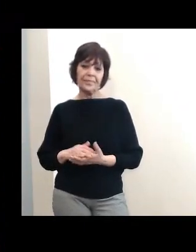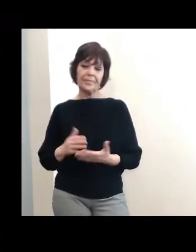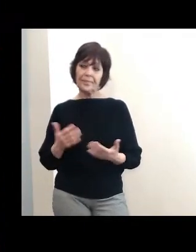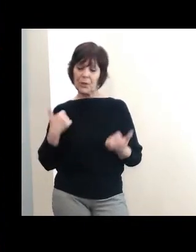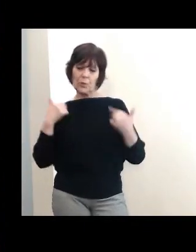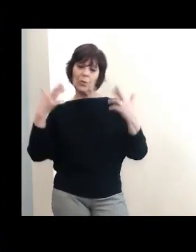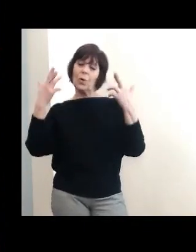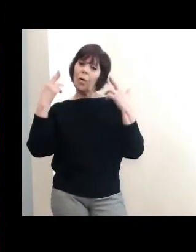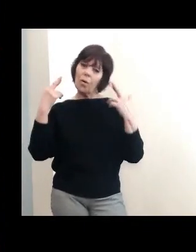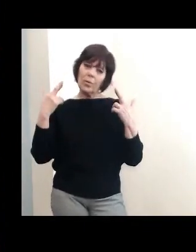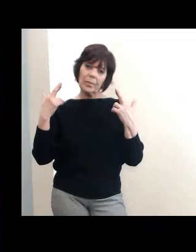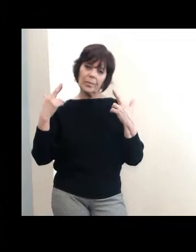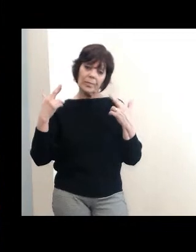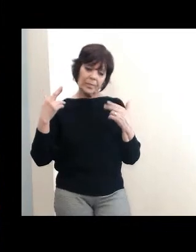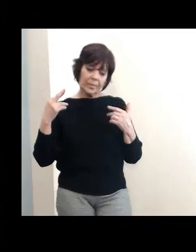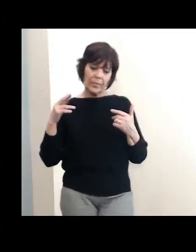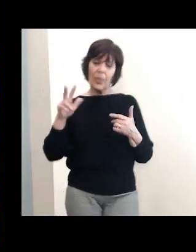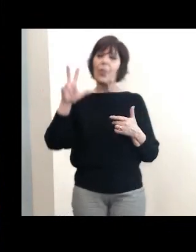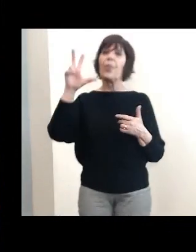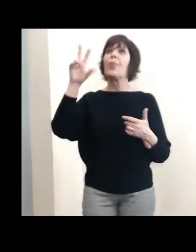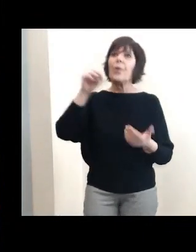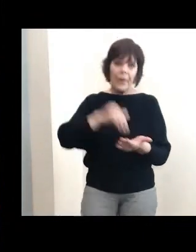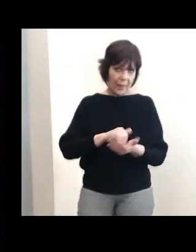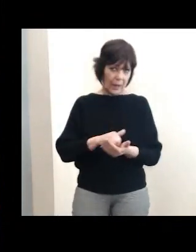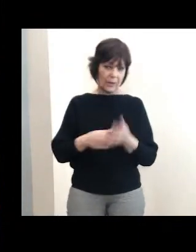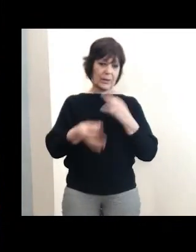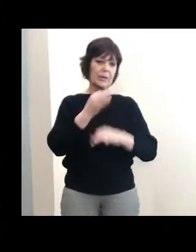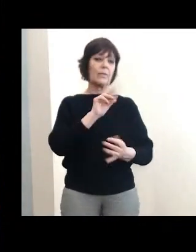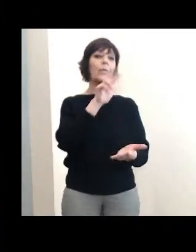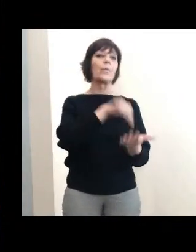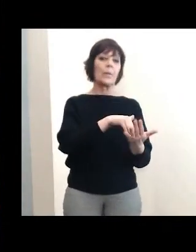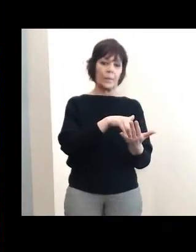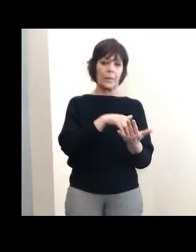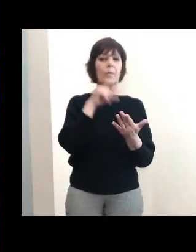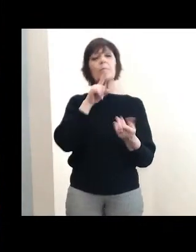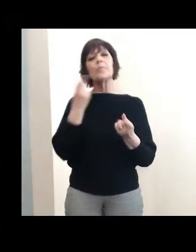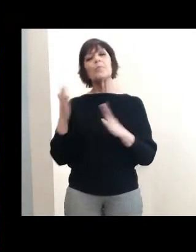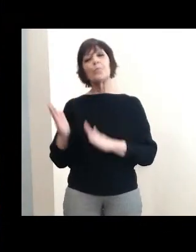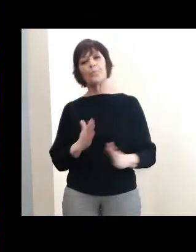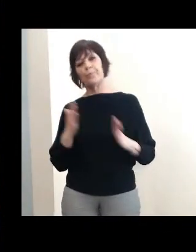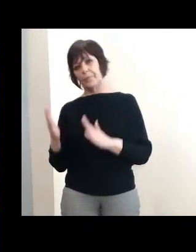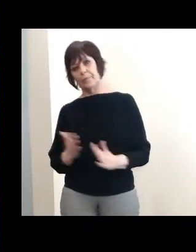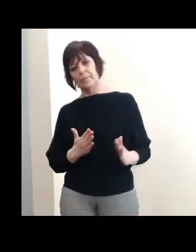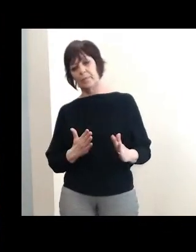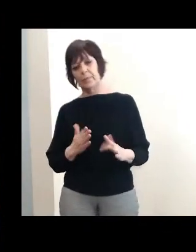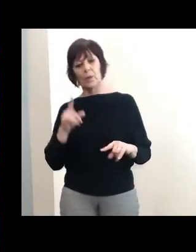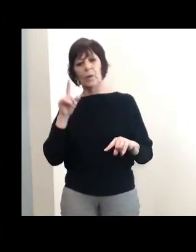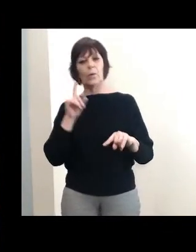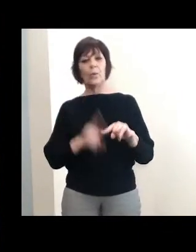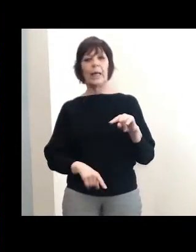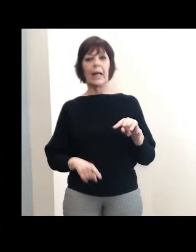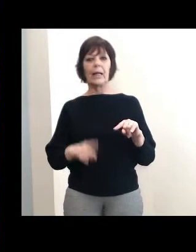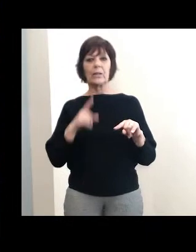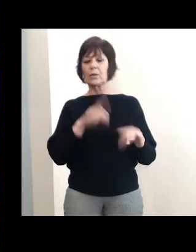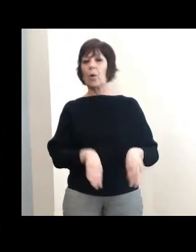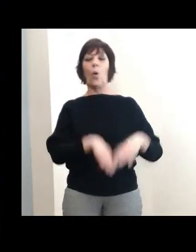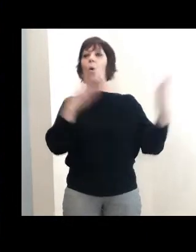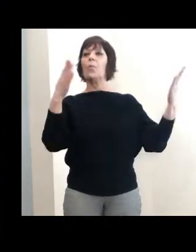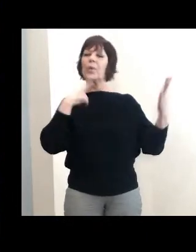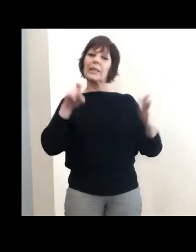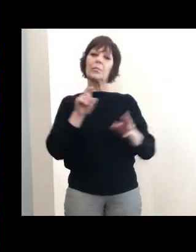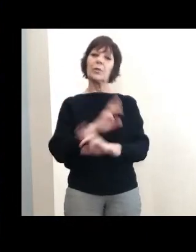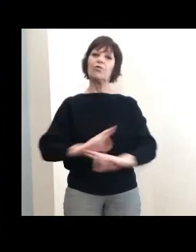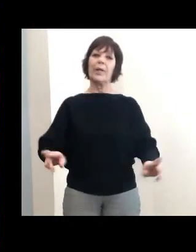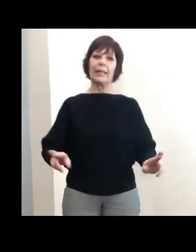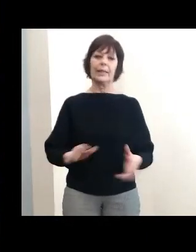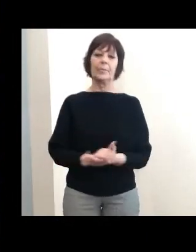total for the county, but 30,000. And so we've got to be prepared, because we just can't cut on a dime like that and handle that